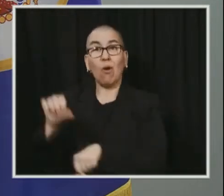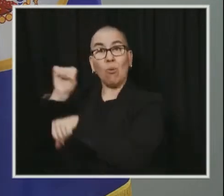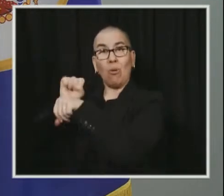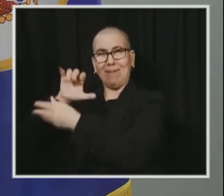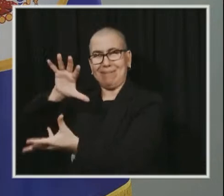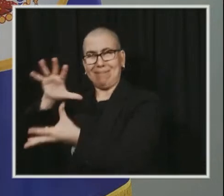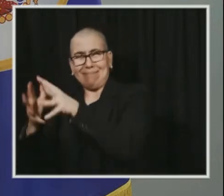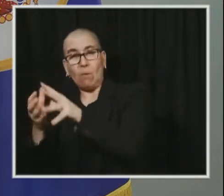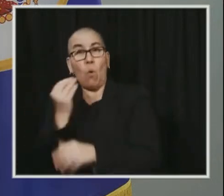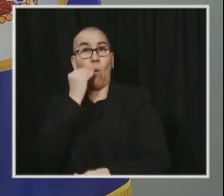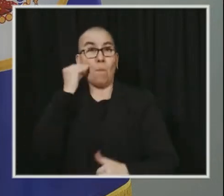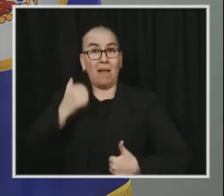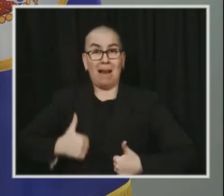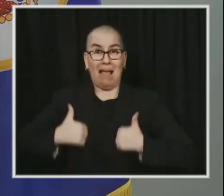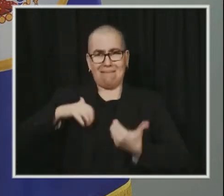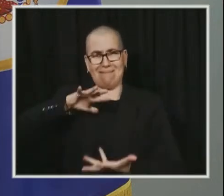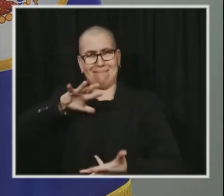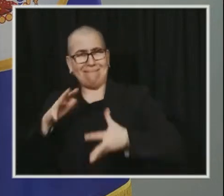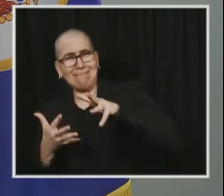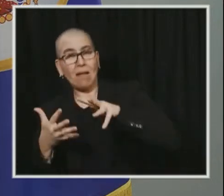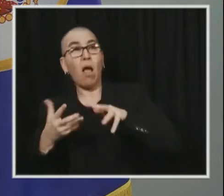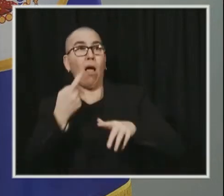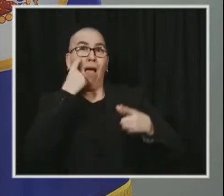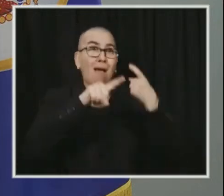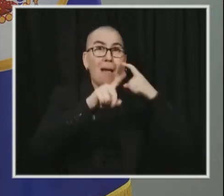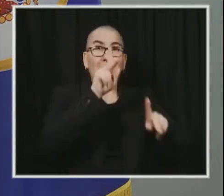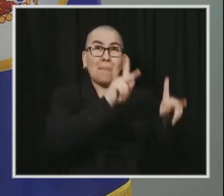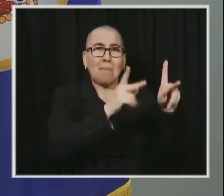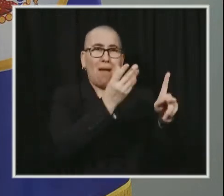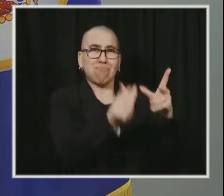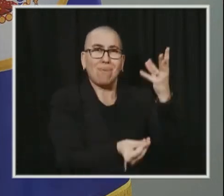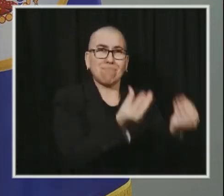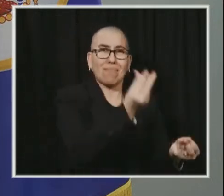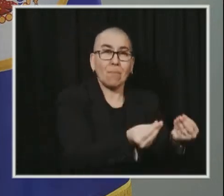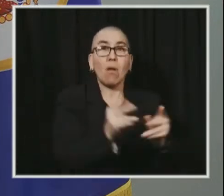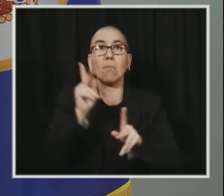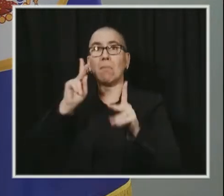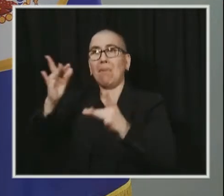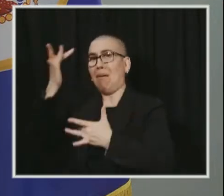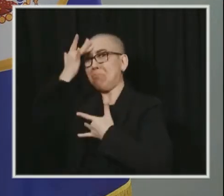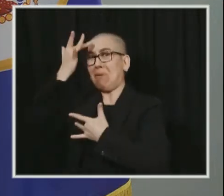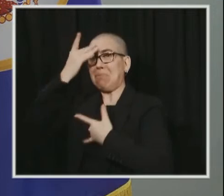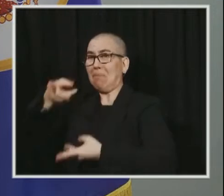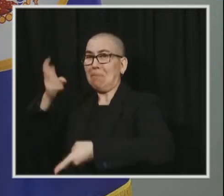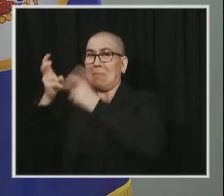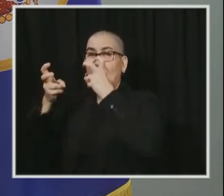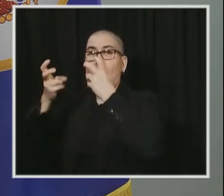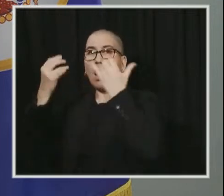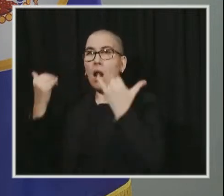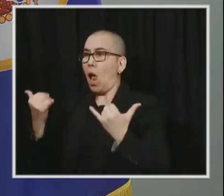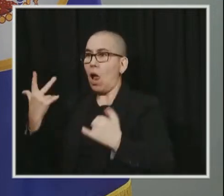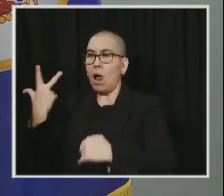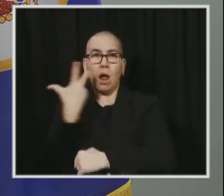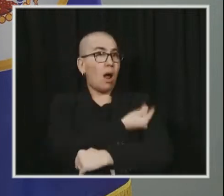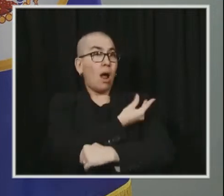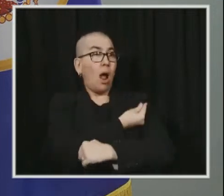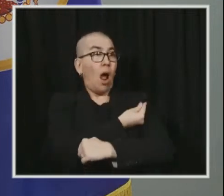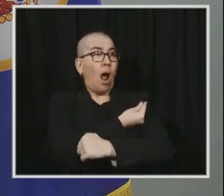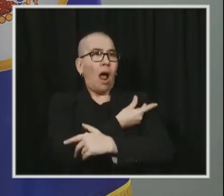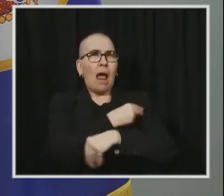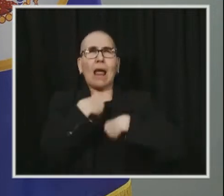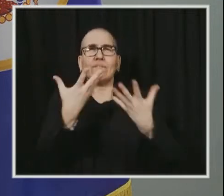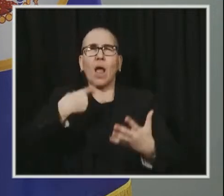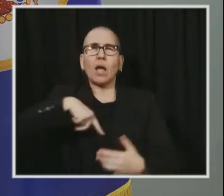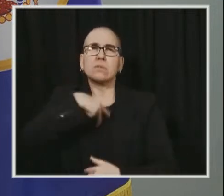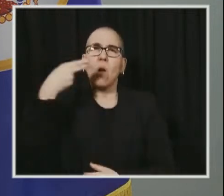and die from the disease. But because of vaccination, we finally have hope in the midst of hardship. And we are excited that